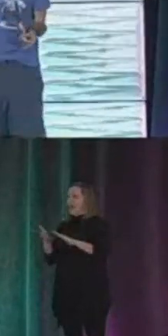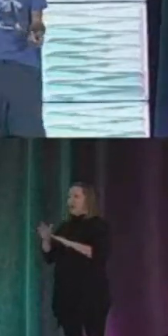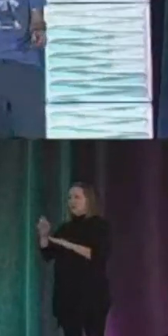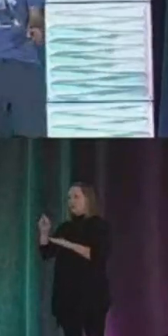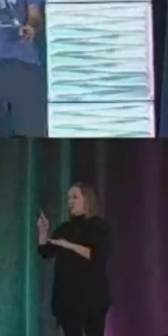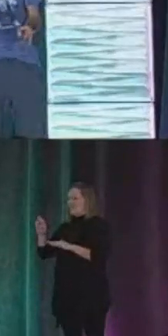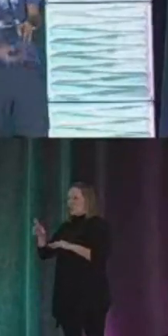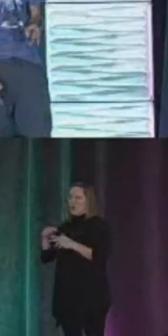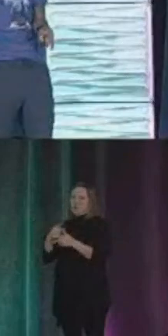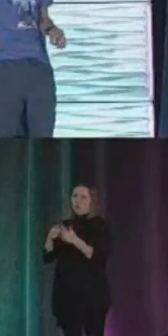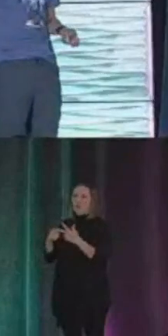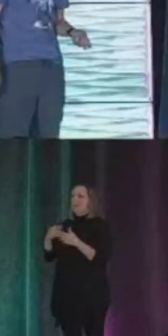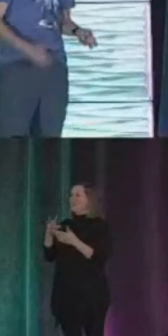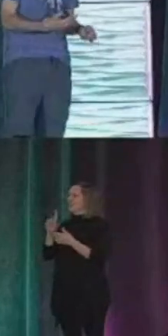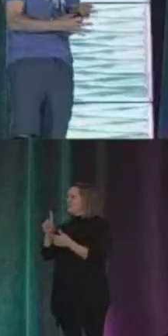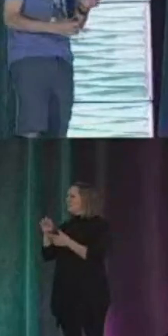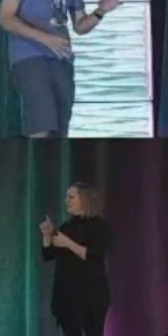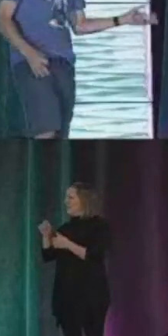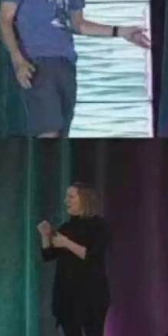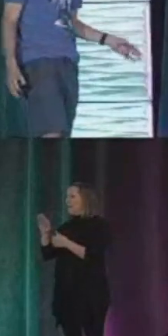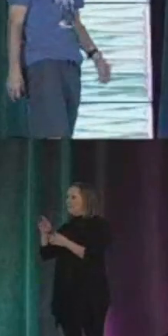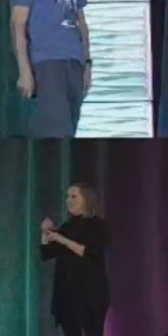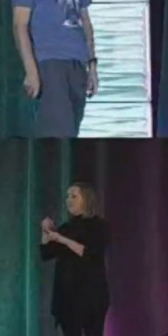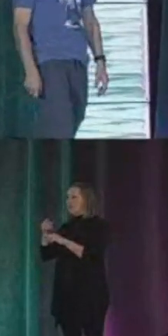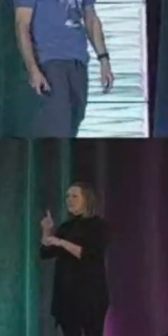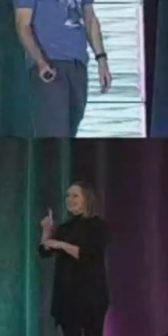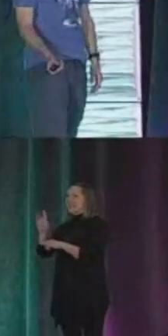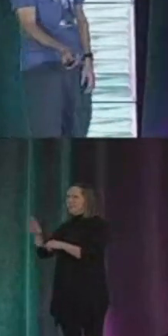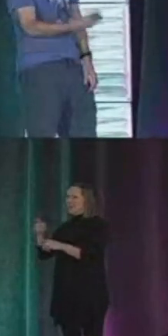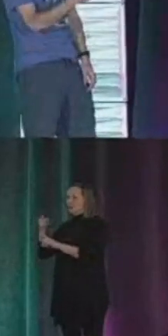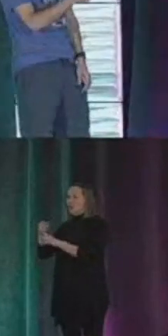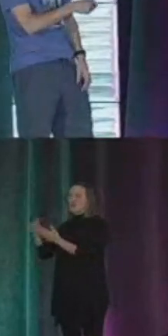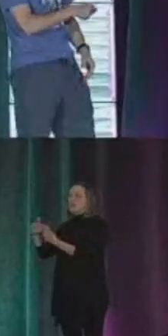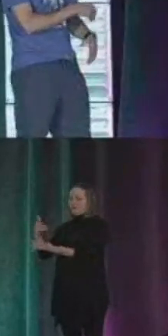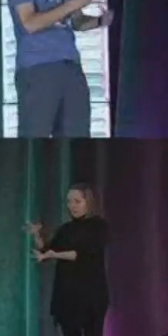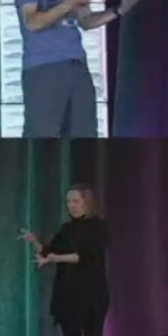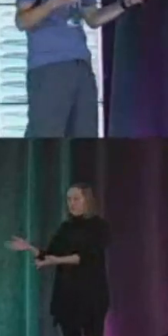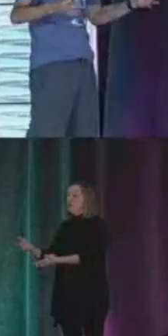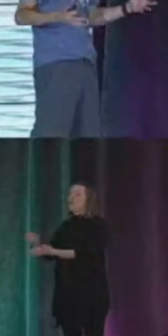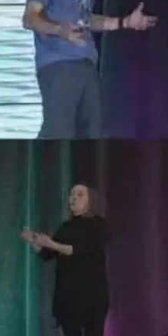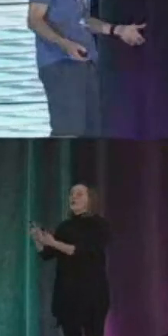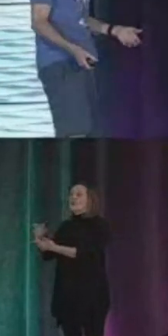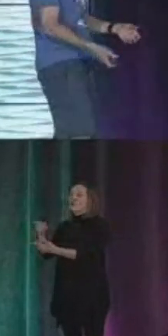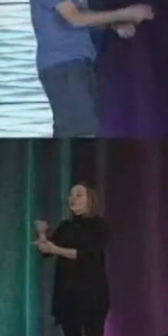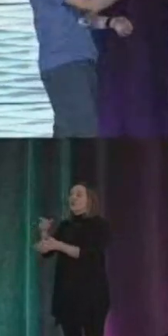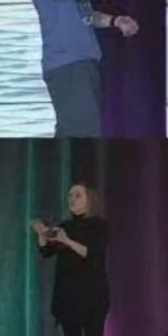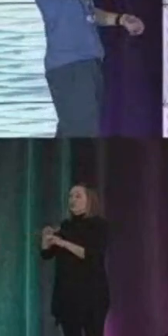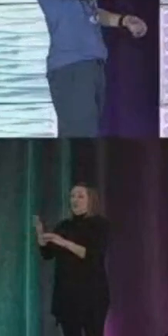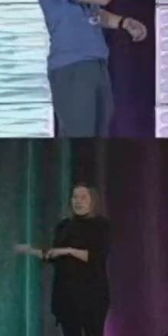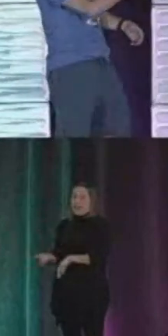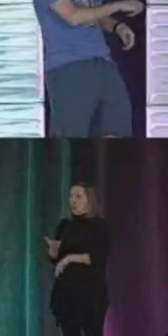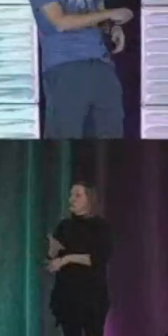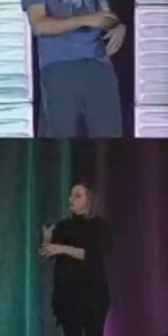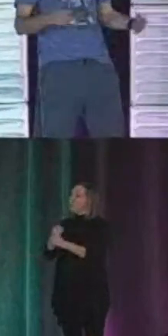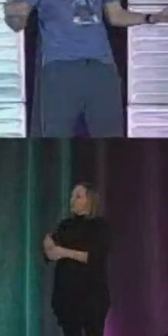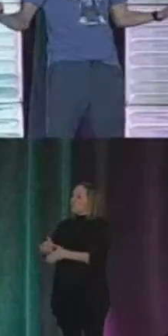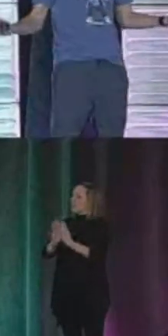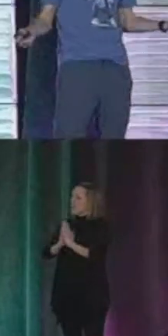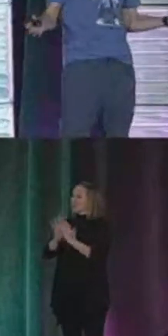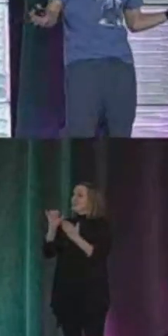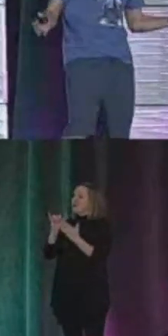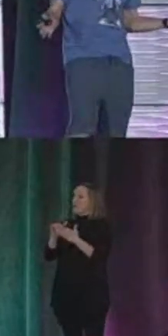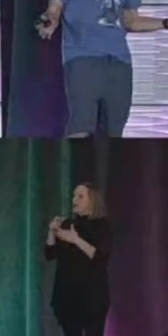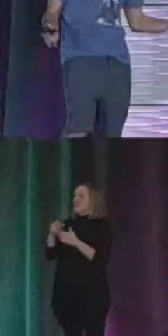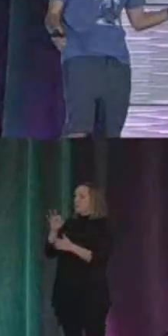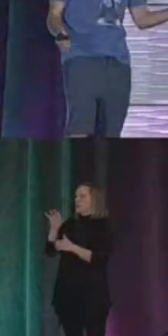private keys. You can talk to a database directly, whatever you need to do. And so whatever you're doing here, you get the request. That's an HTTP